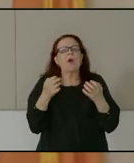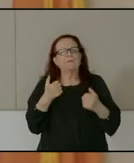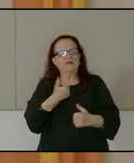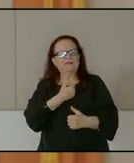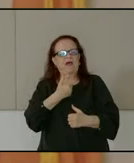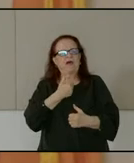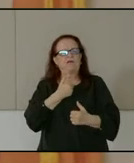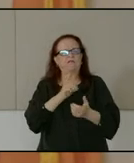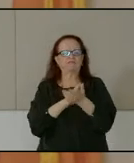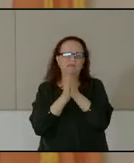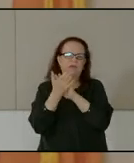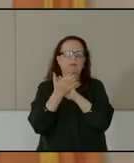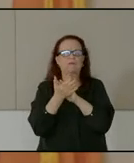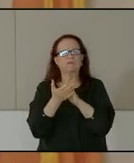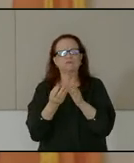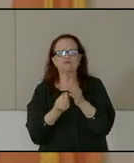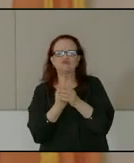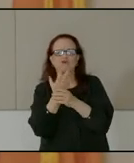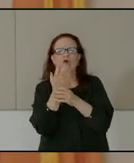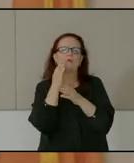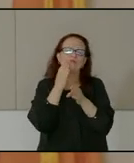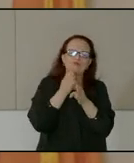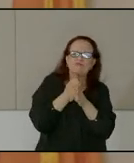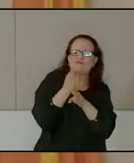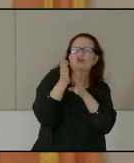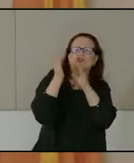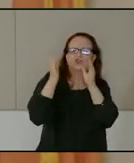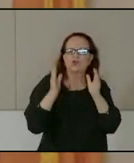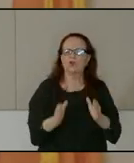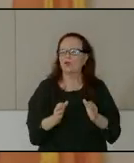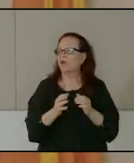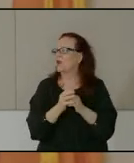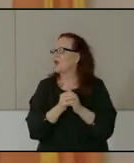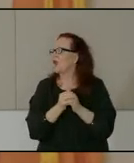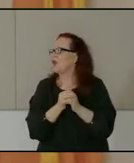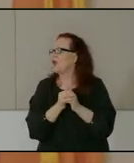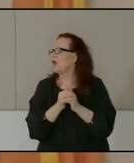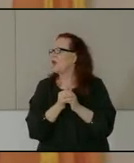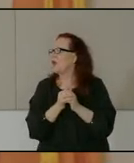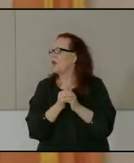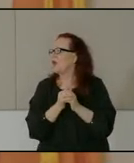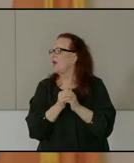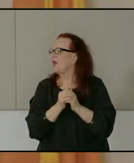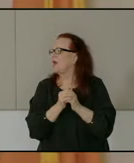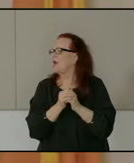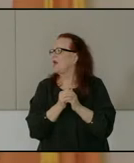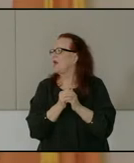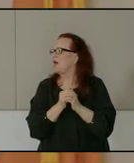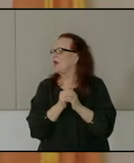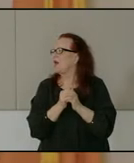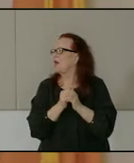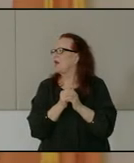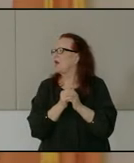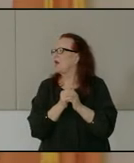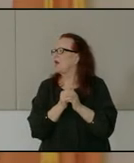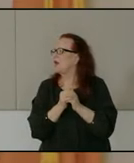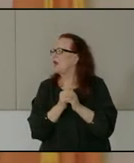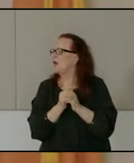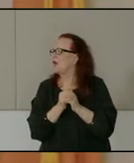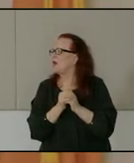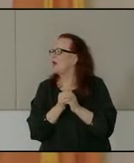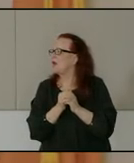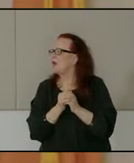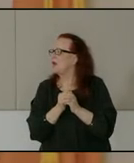believe many people, especially from Ukraine, just don't know about others. We are very motivated, and we just need a little bit support